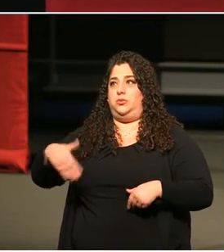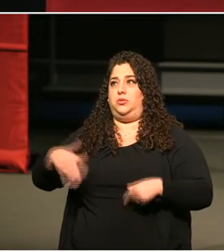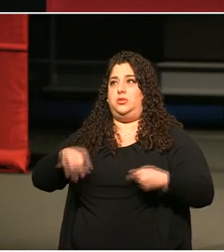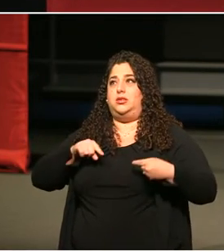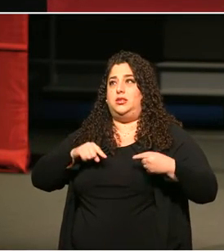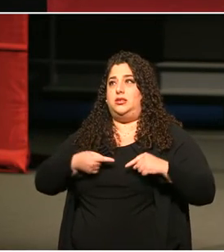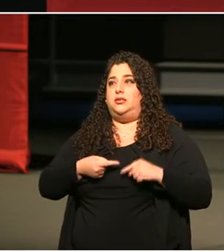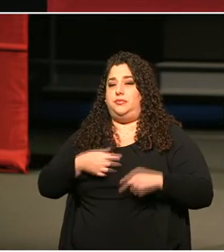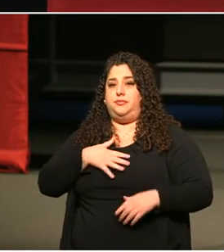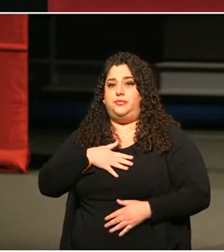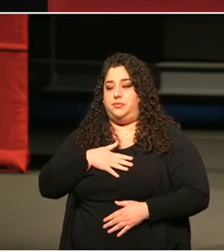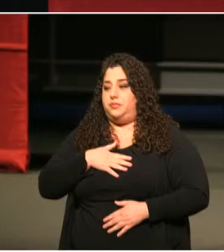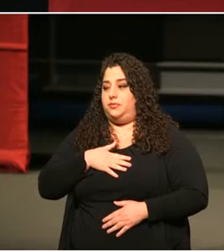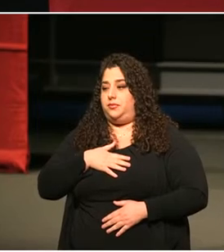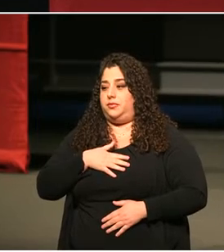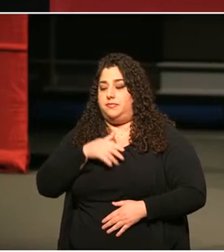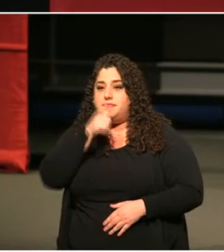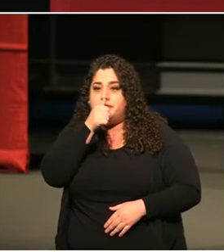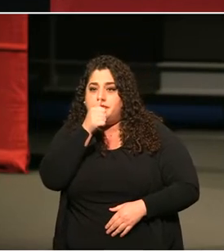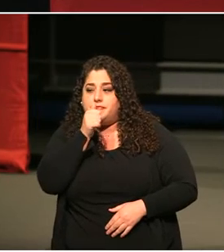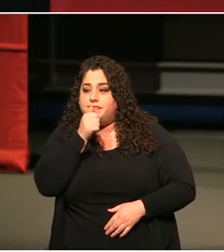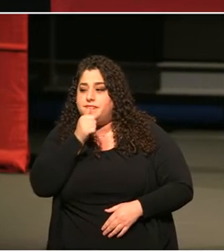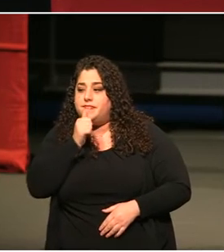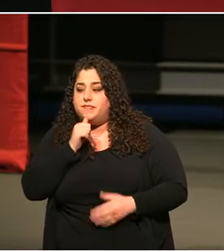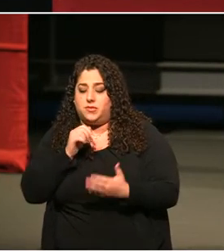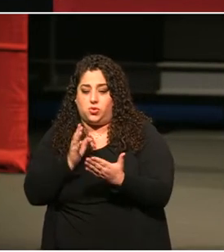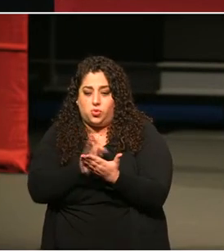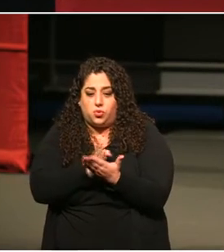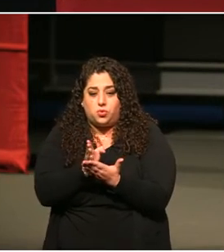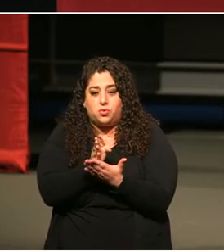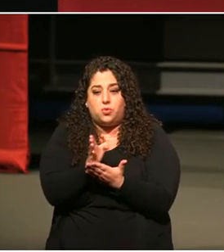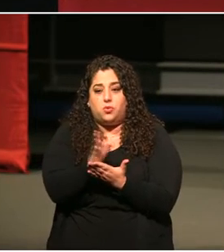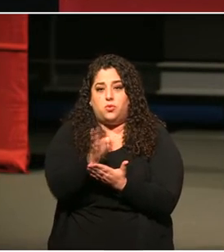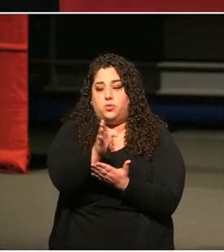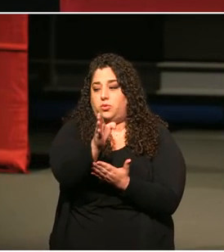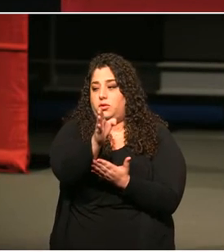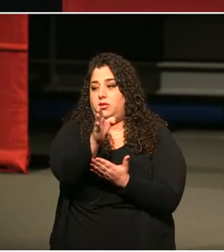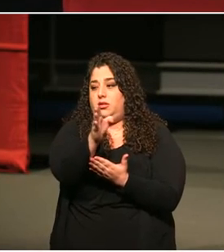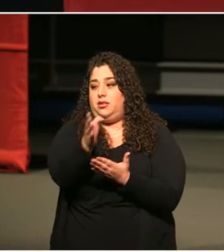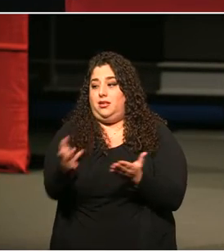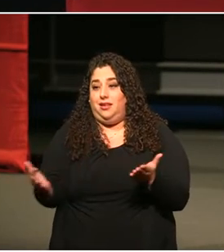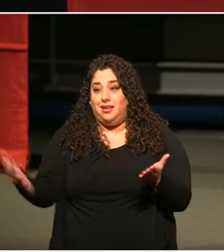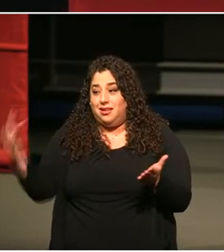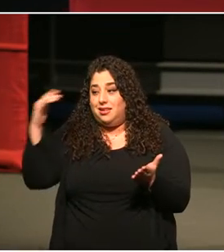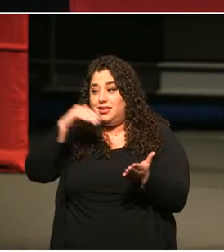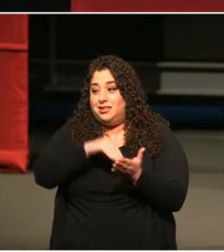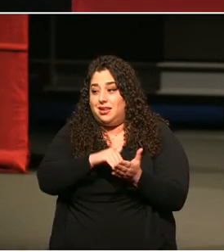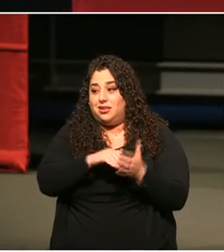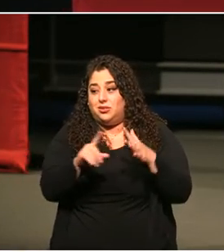hope we do not ever have such a moment of disrespect again.